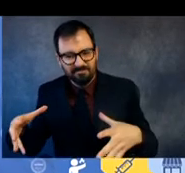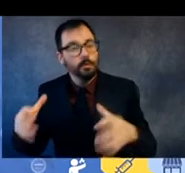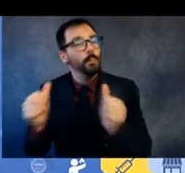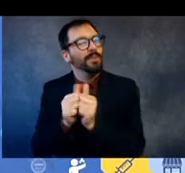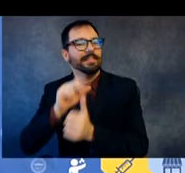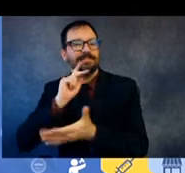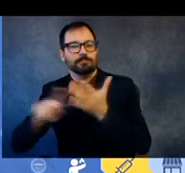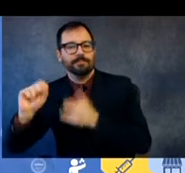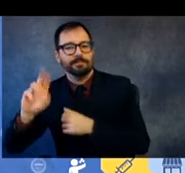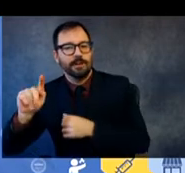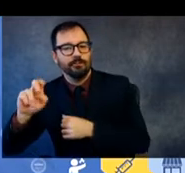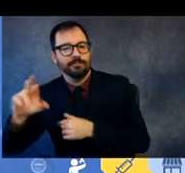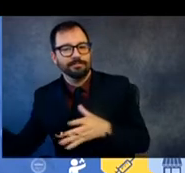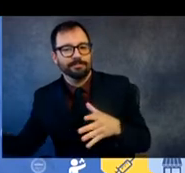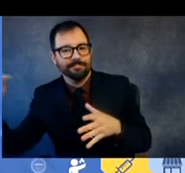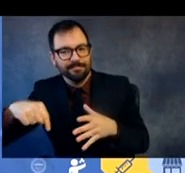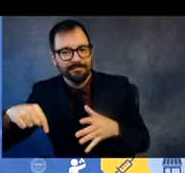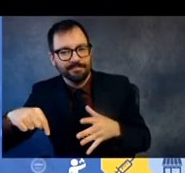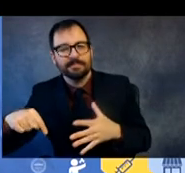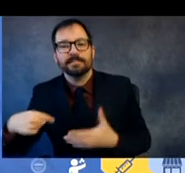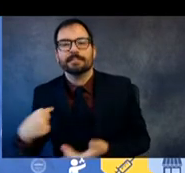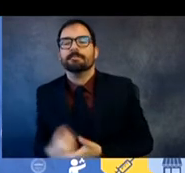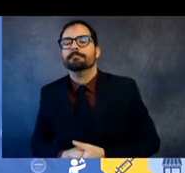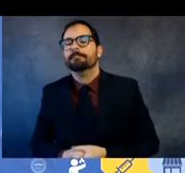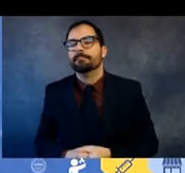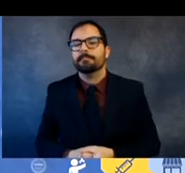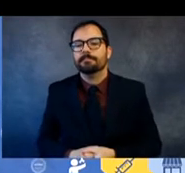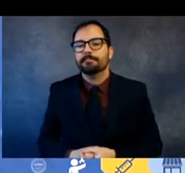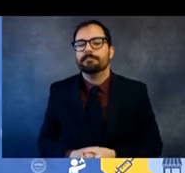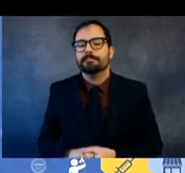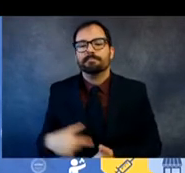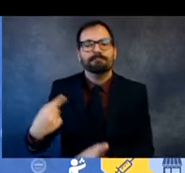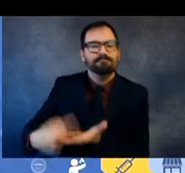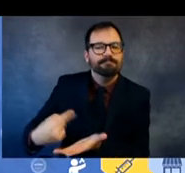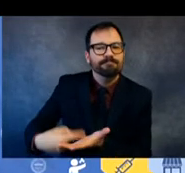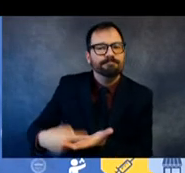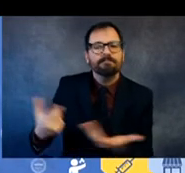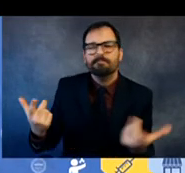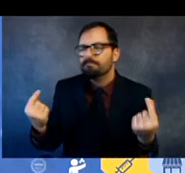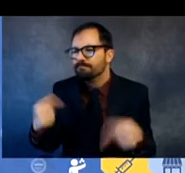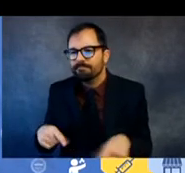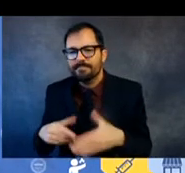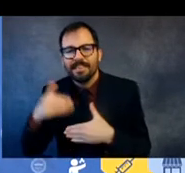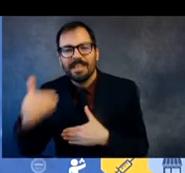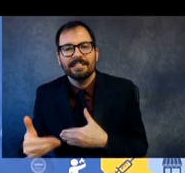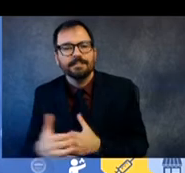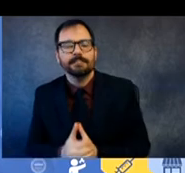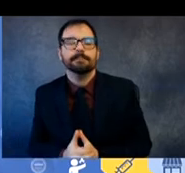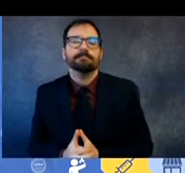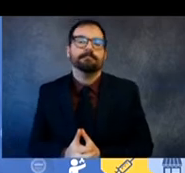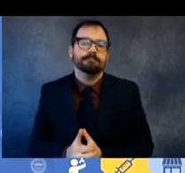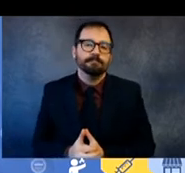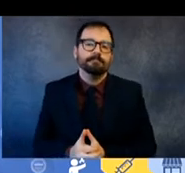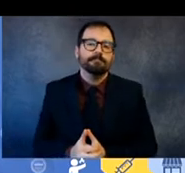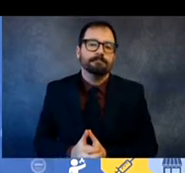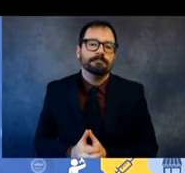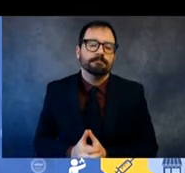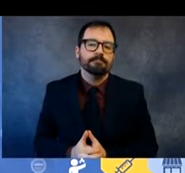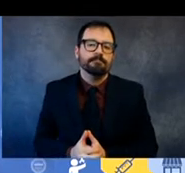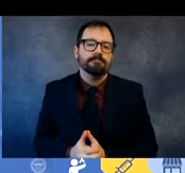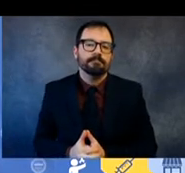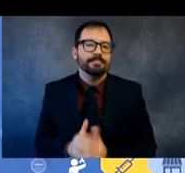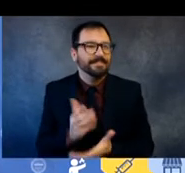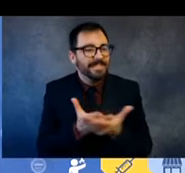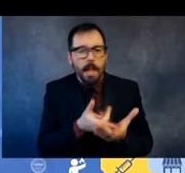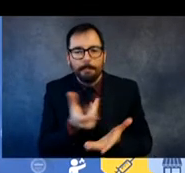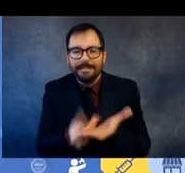was going to happen next. We identified some areas that were lacking. So we've had good communications with the governor